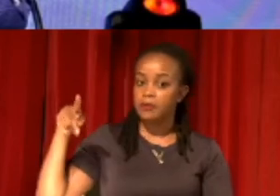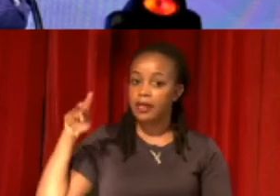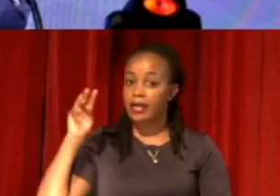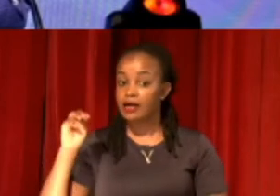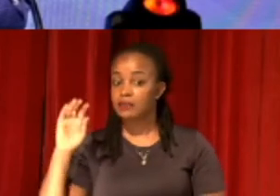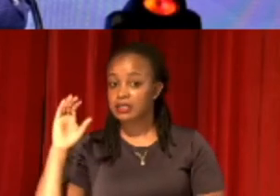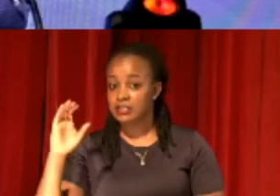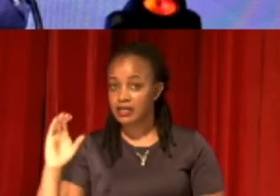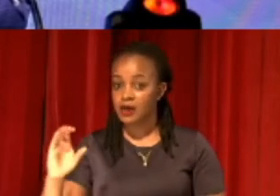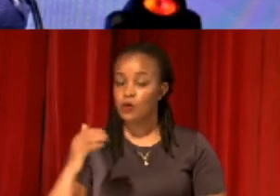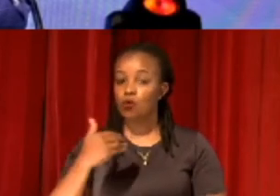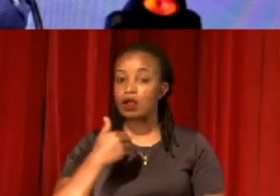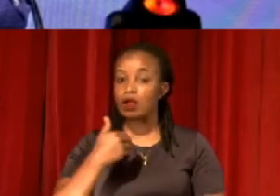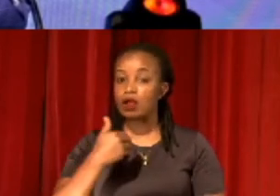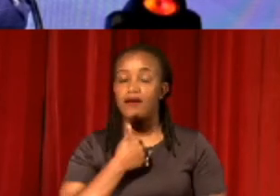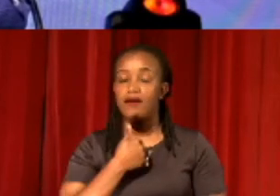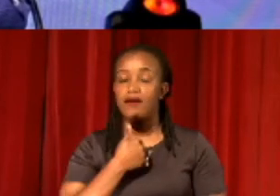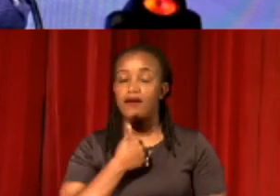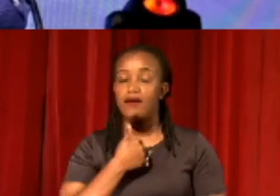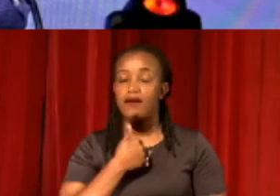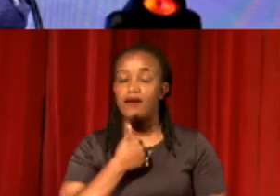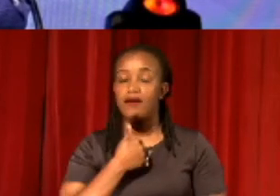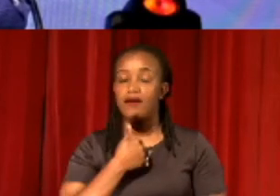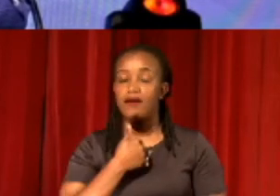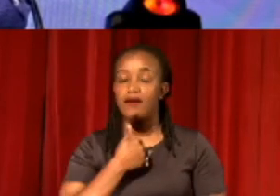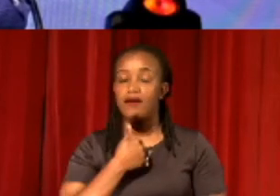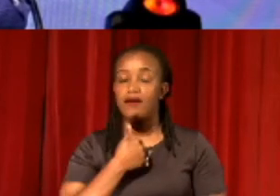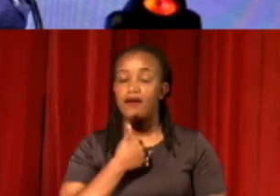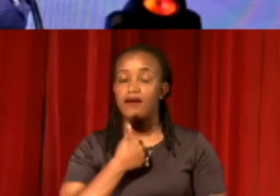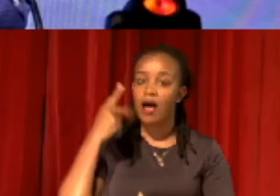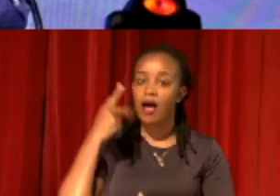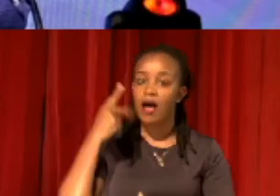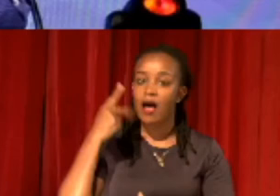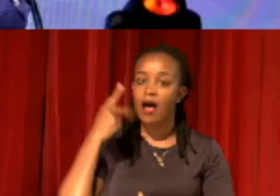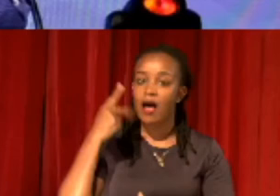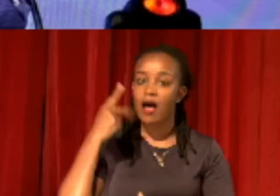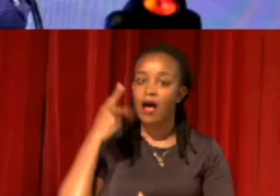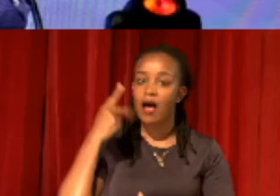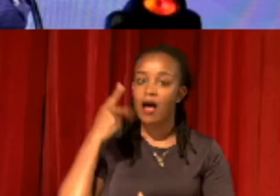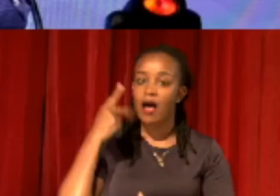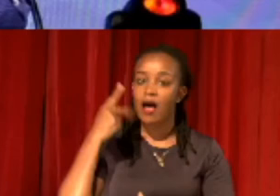be executing their part of this 100 million stimulus package. Don't move.